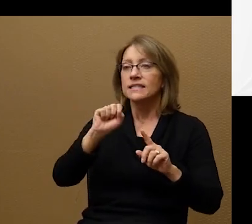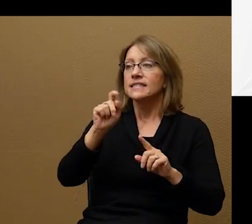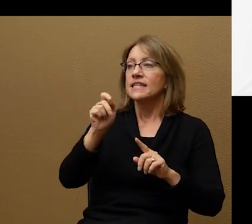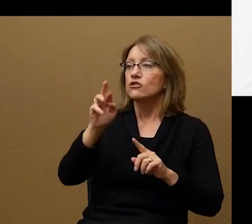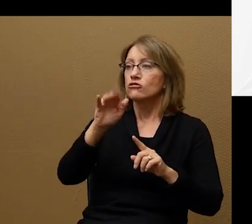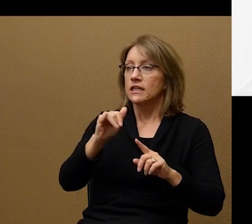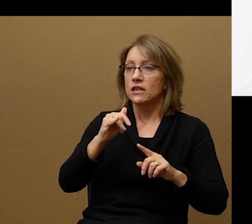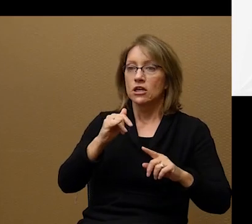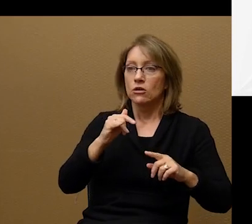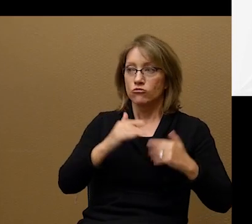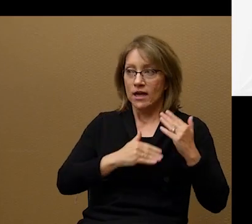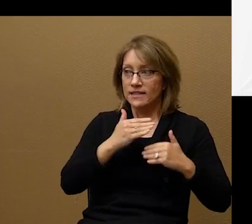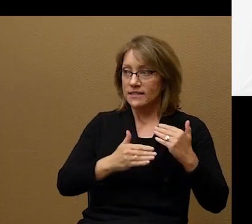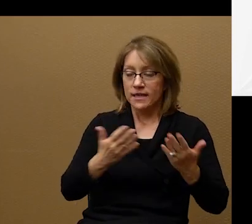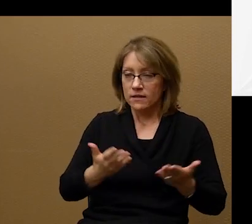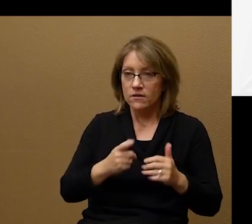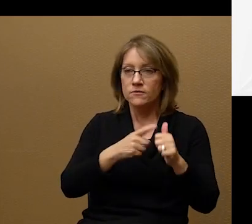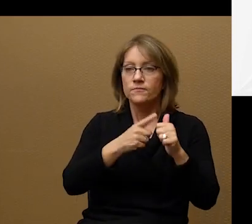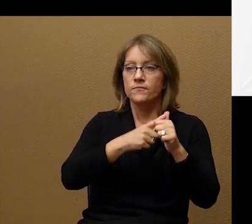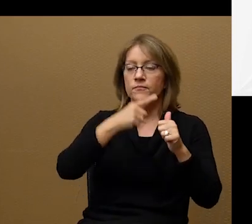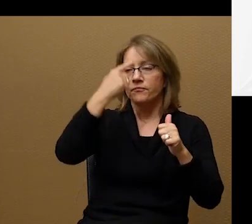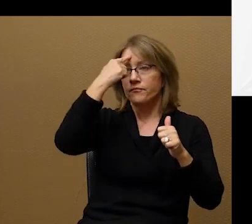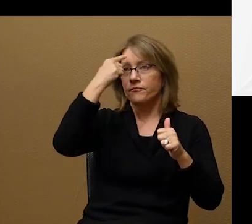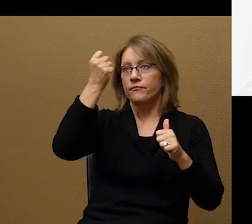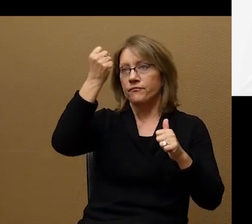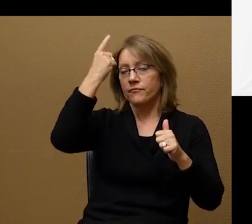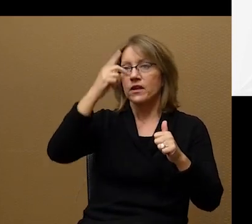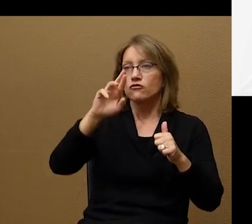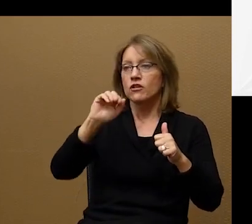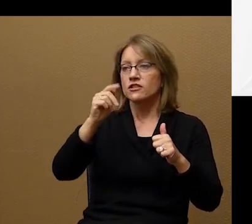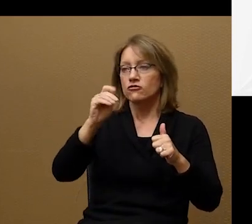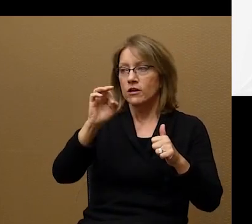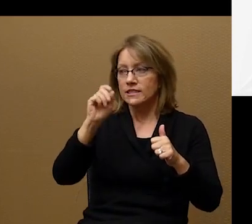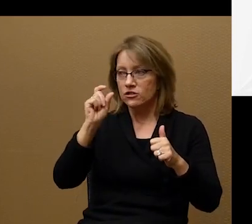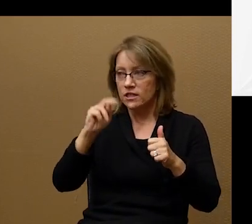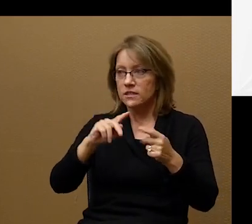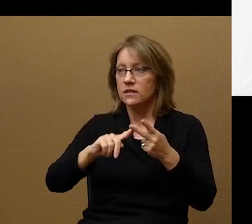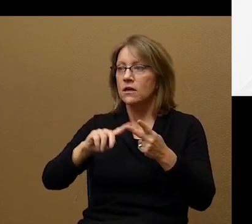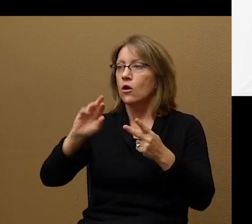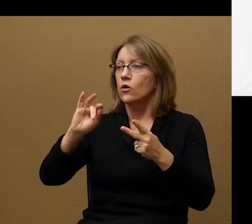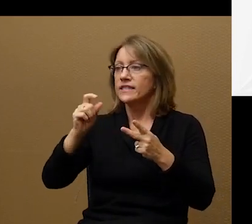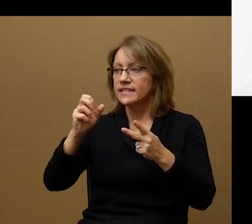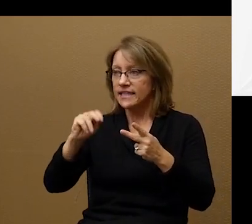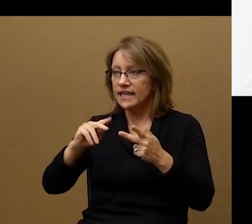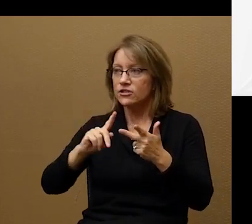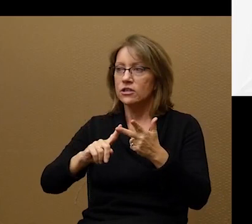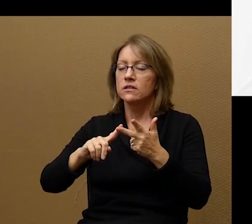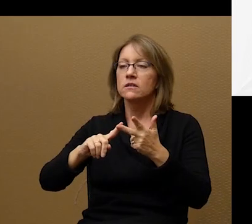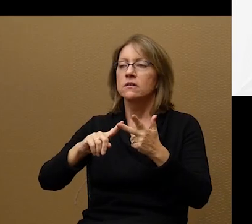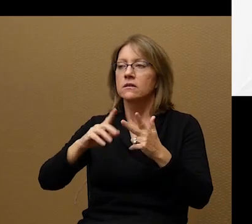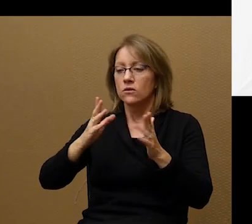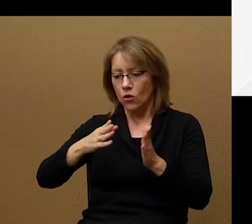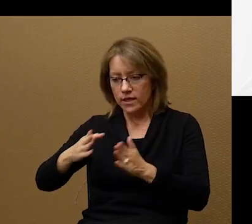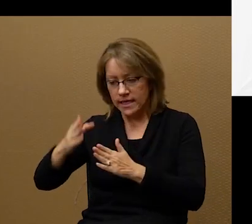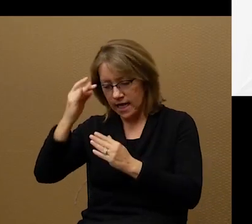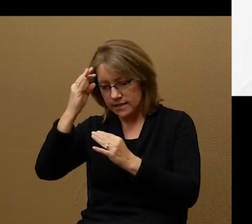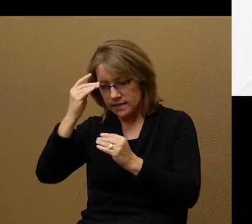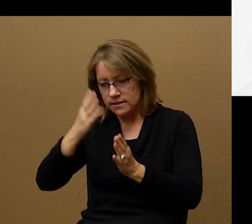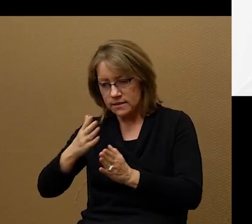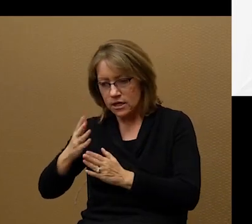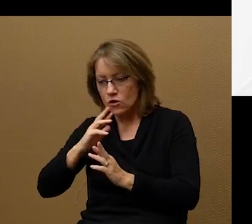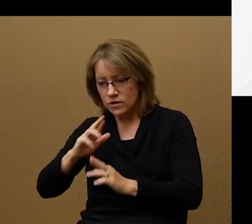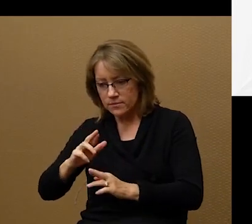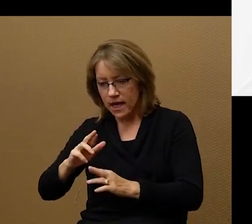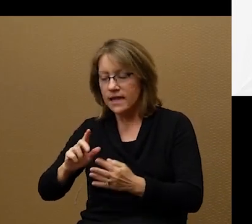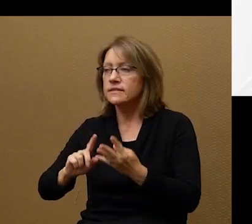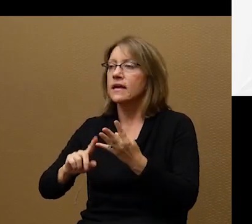registration, then is orientation, interpretation, organization of a response, and then execution